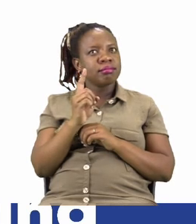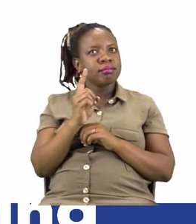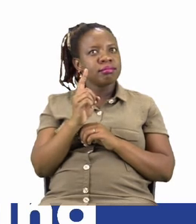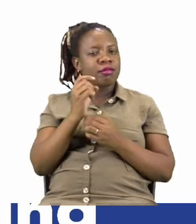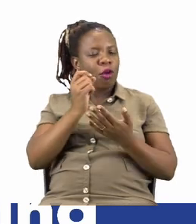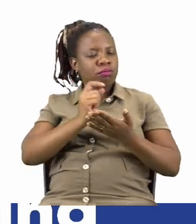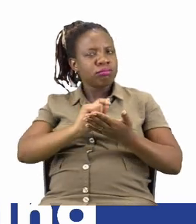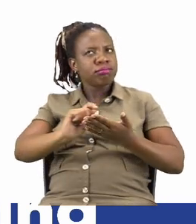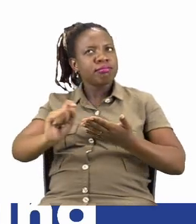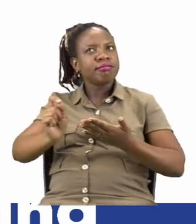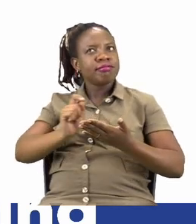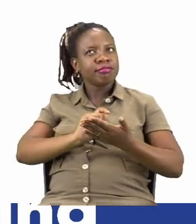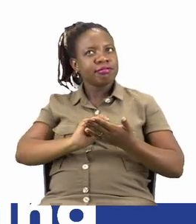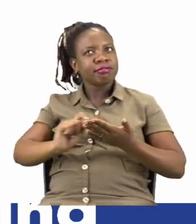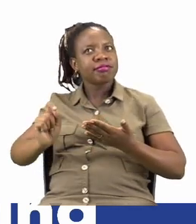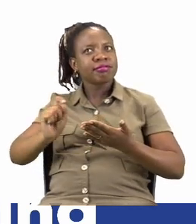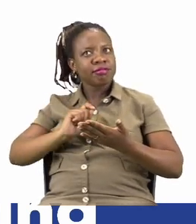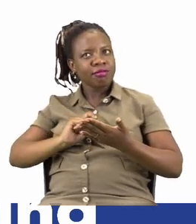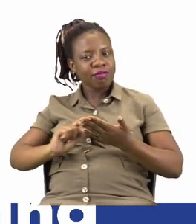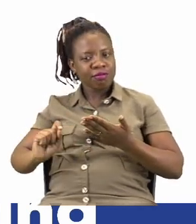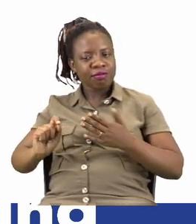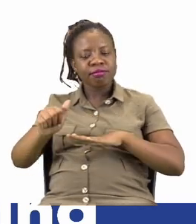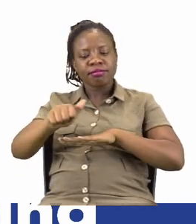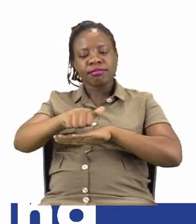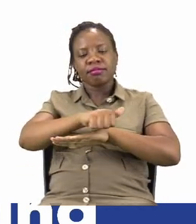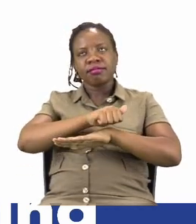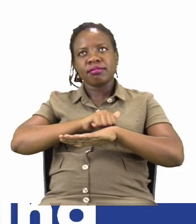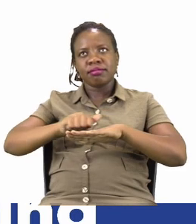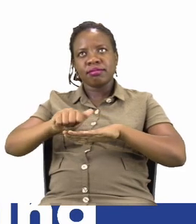writing and area.